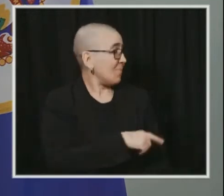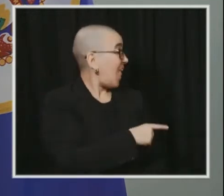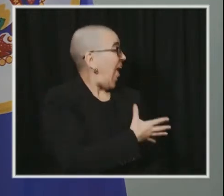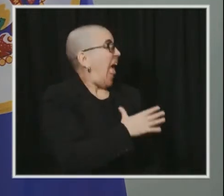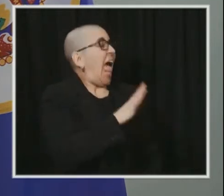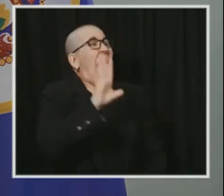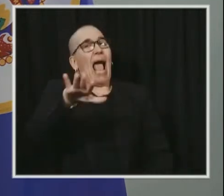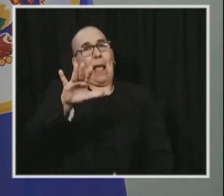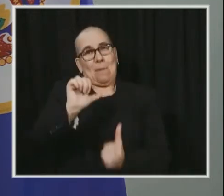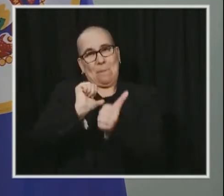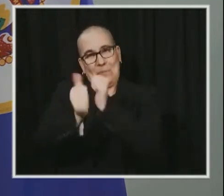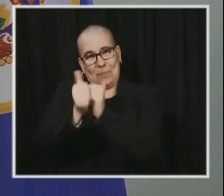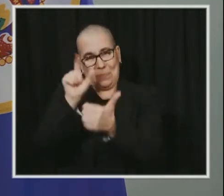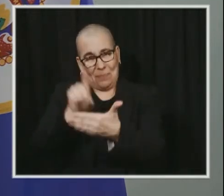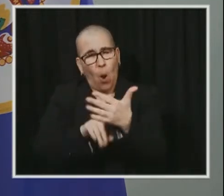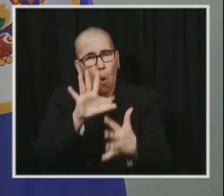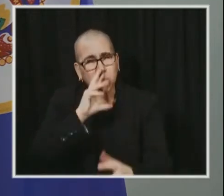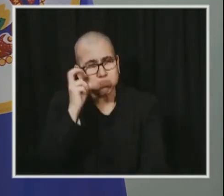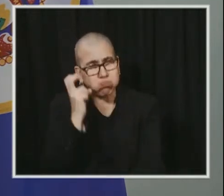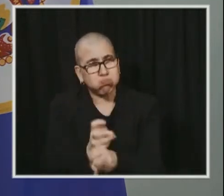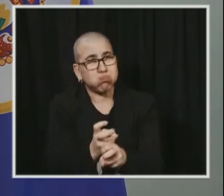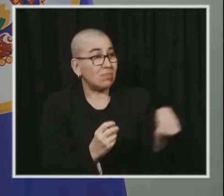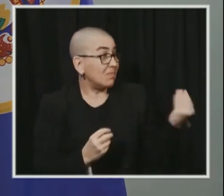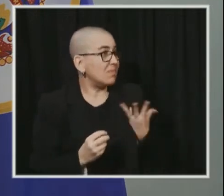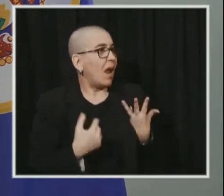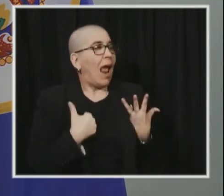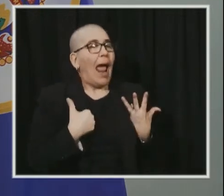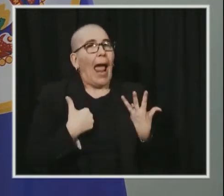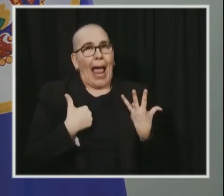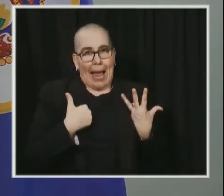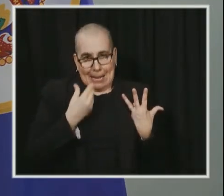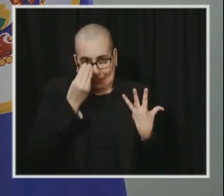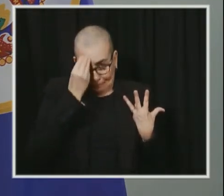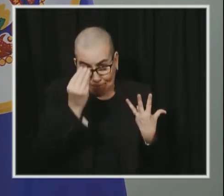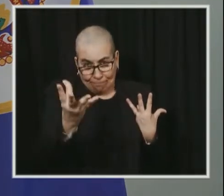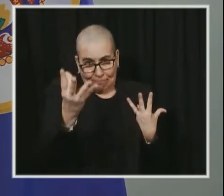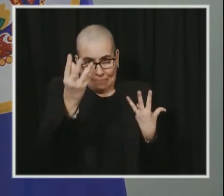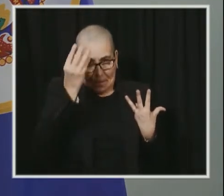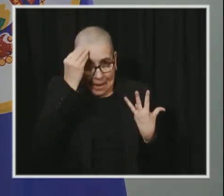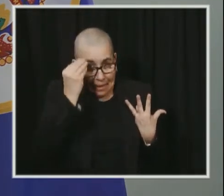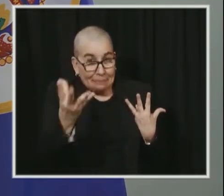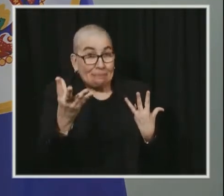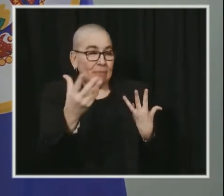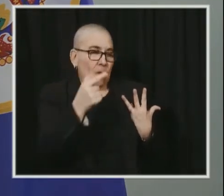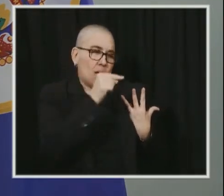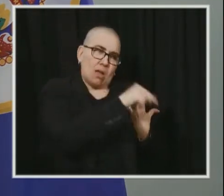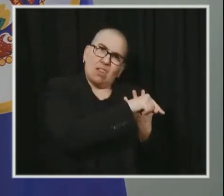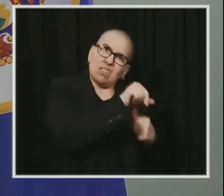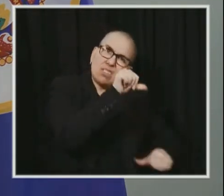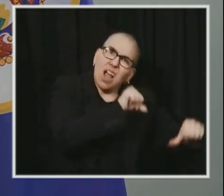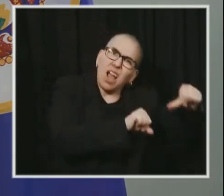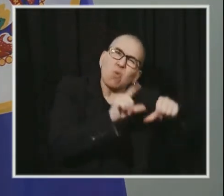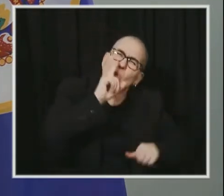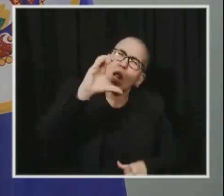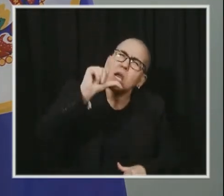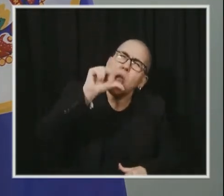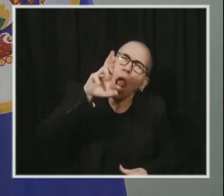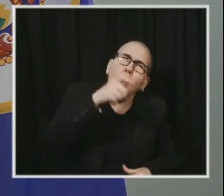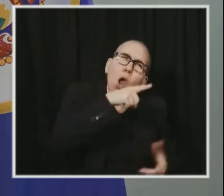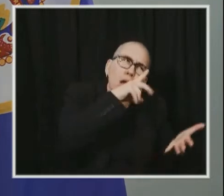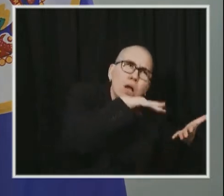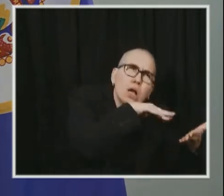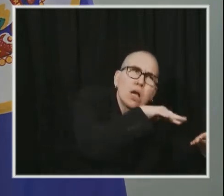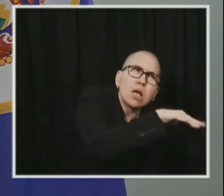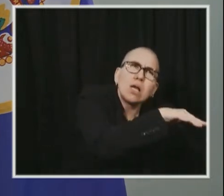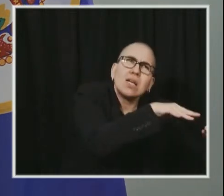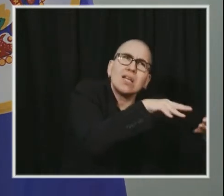but they were based on science and they were based on saving lives. We've had many conversations. Andrea and I have spoken on Sunday mornings and